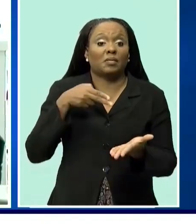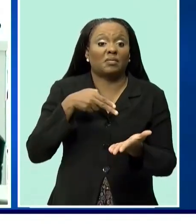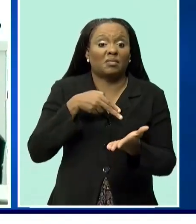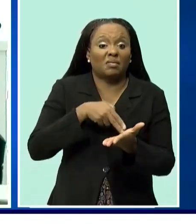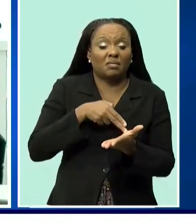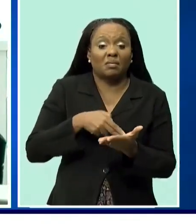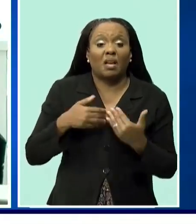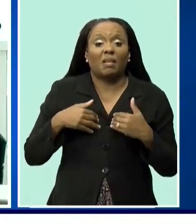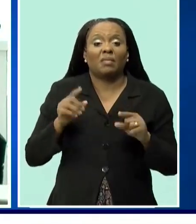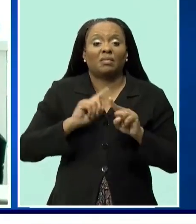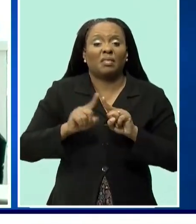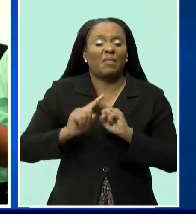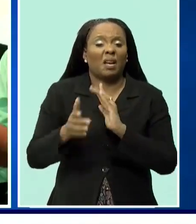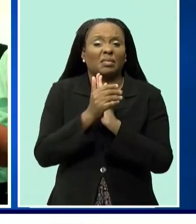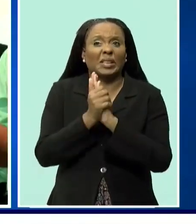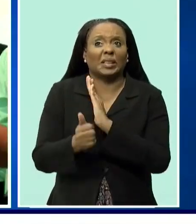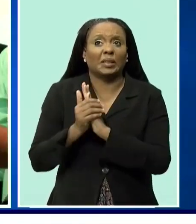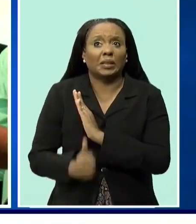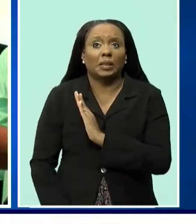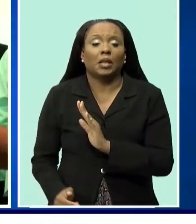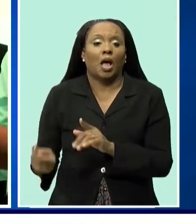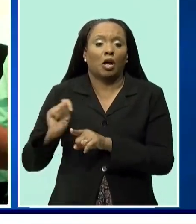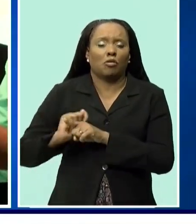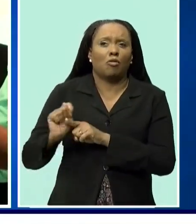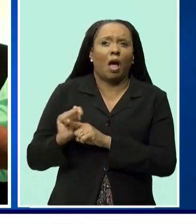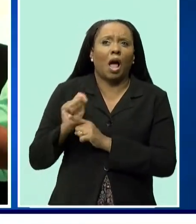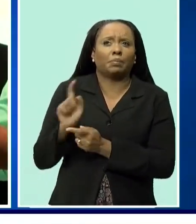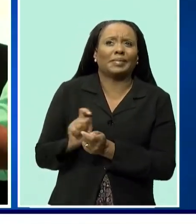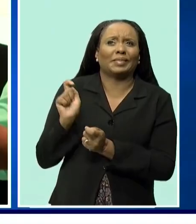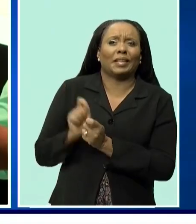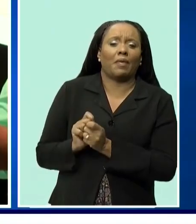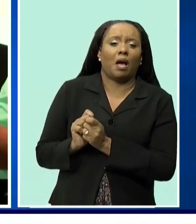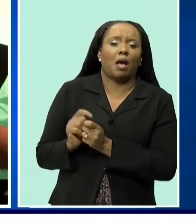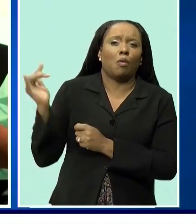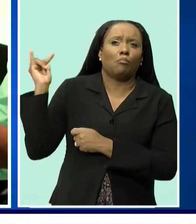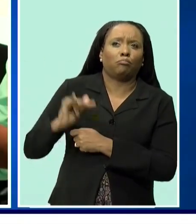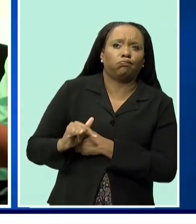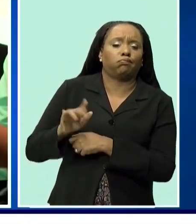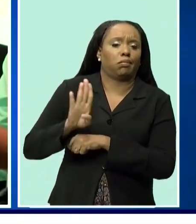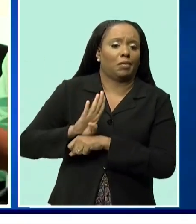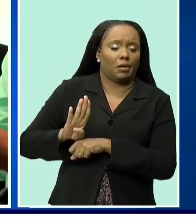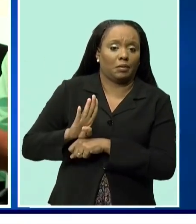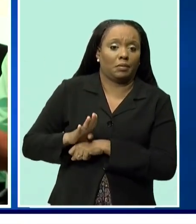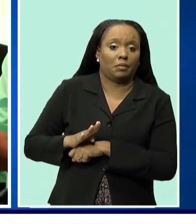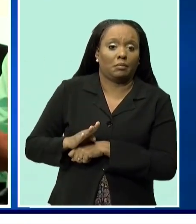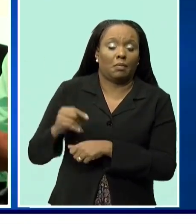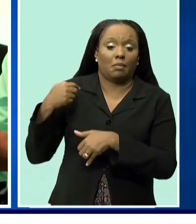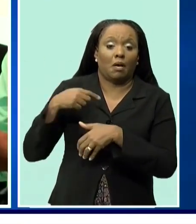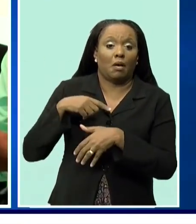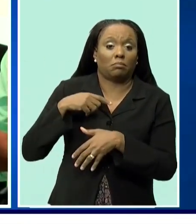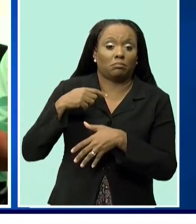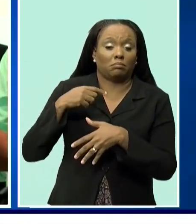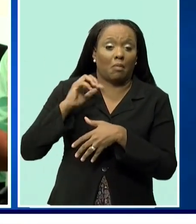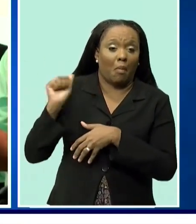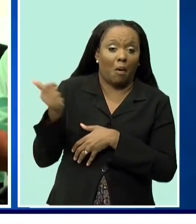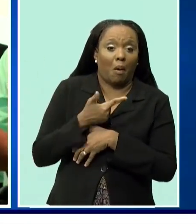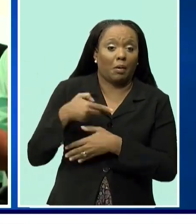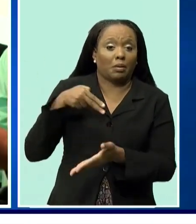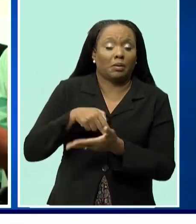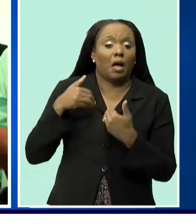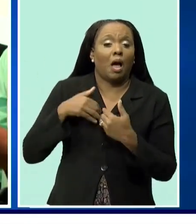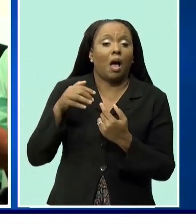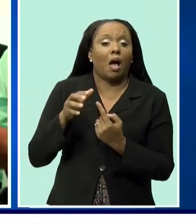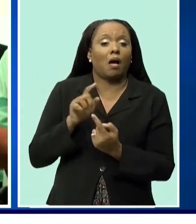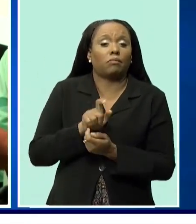specialization who were recruited specially to join us here in Barbados. All of them have specialist